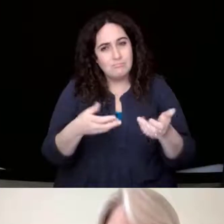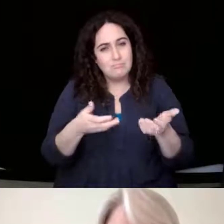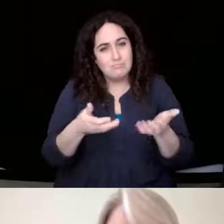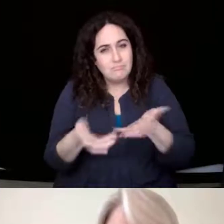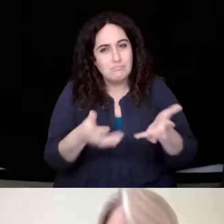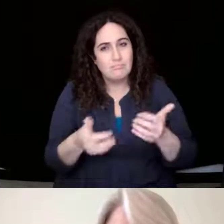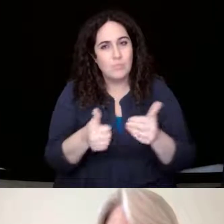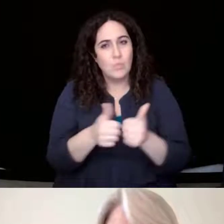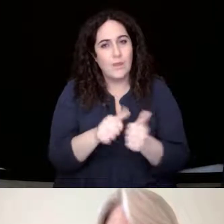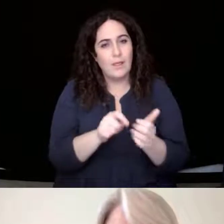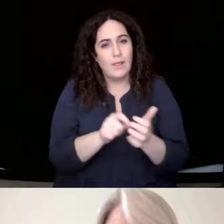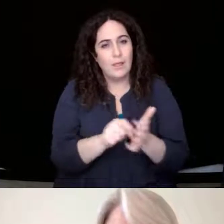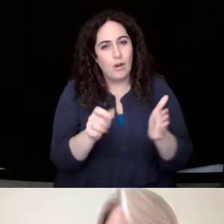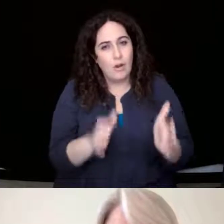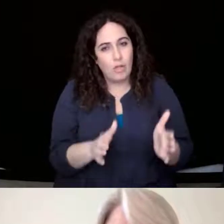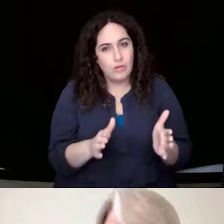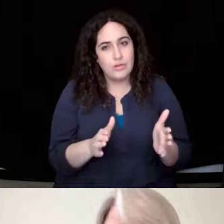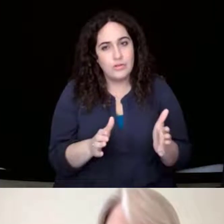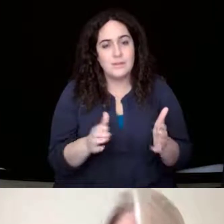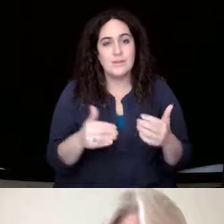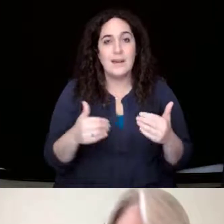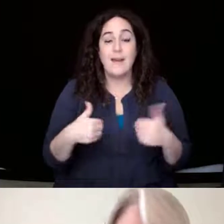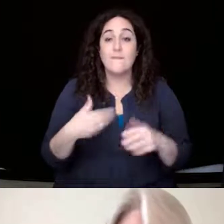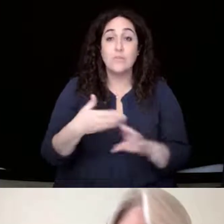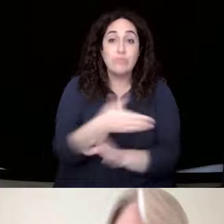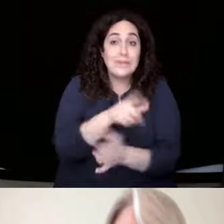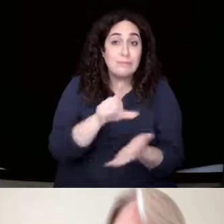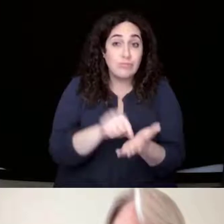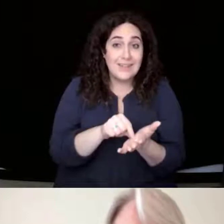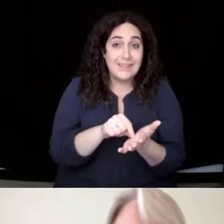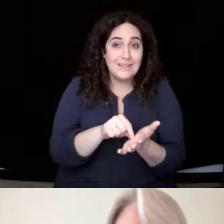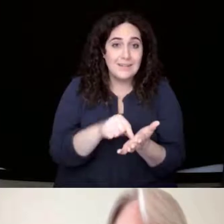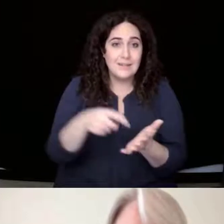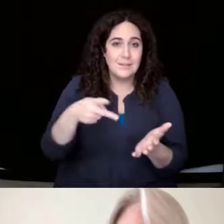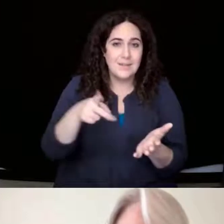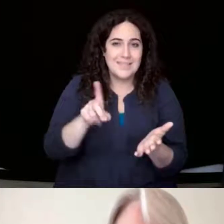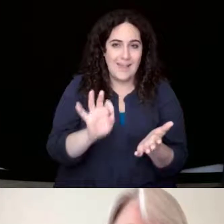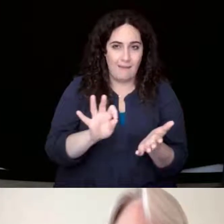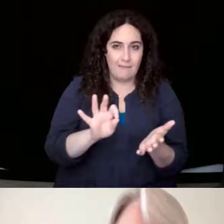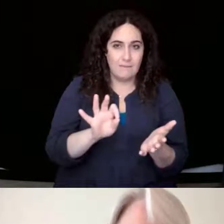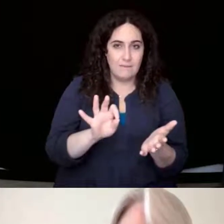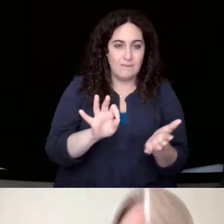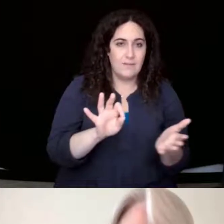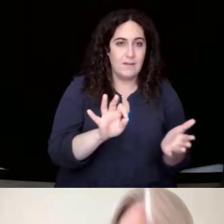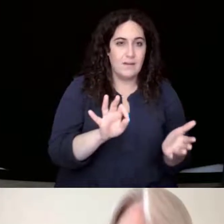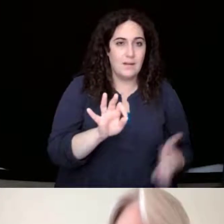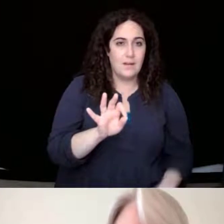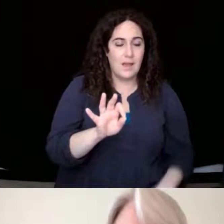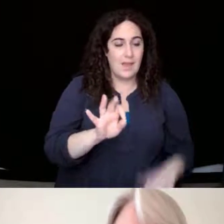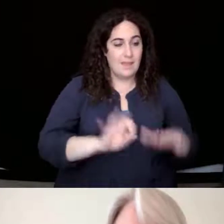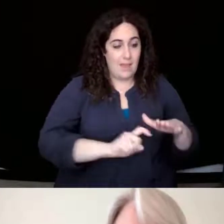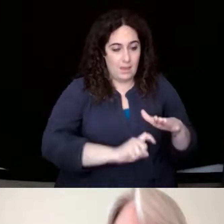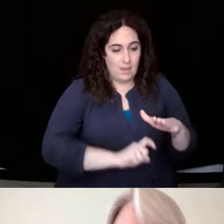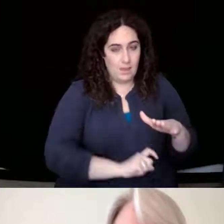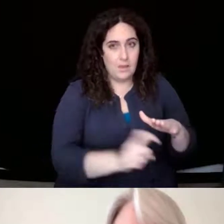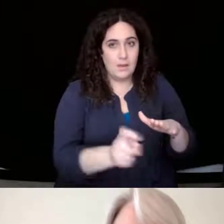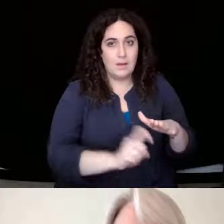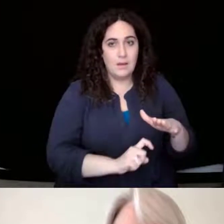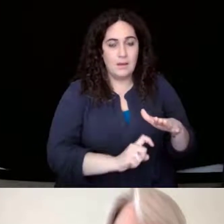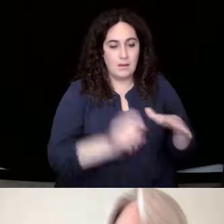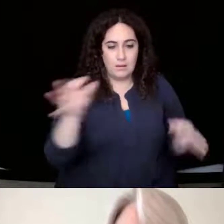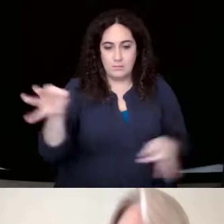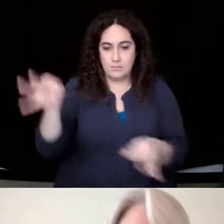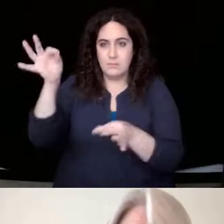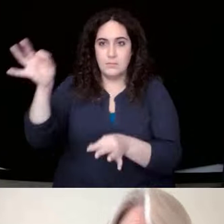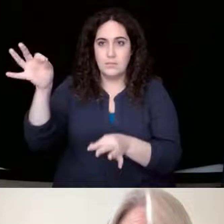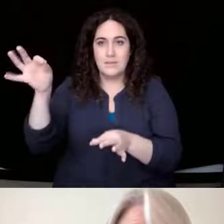PDFs where they have clearly intentionally created an image only of their text.